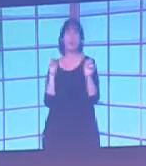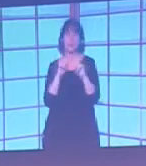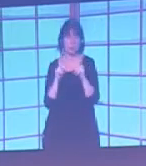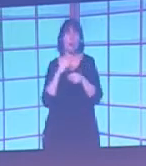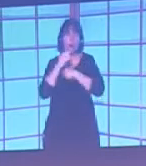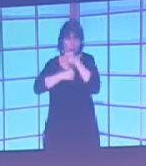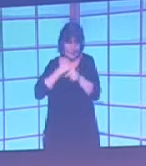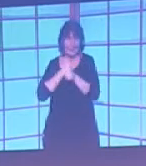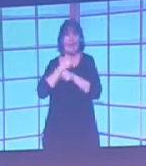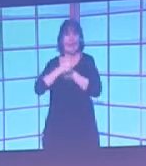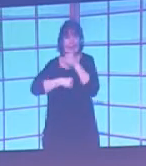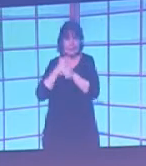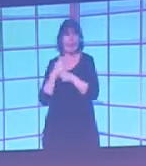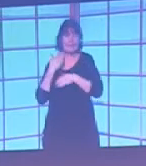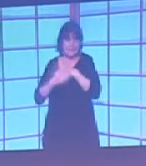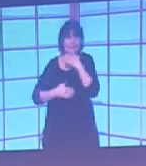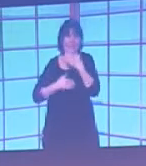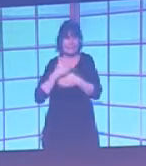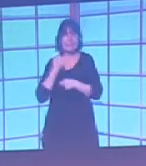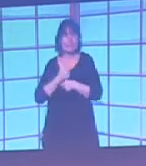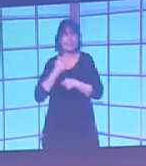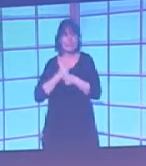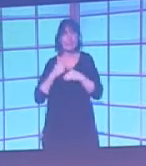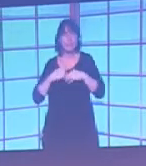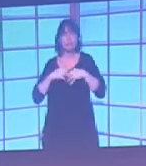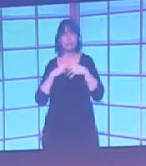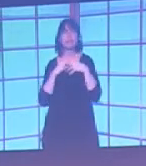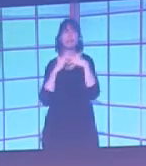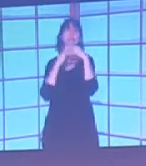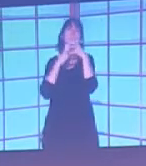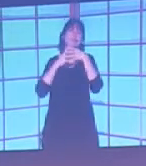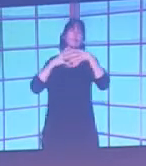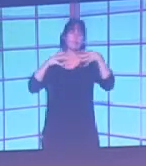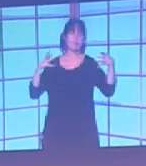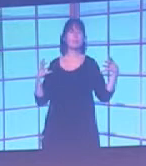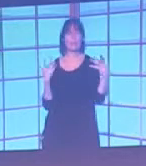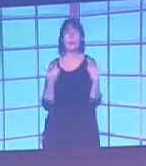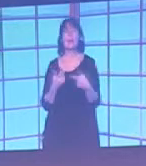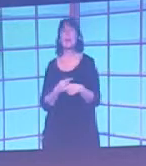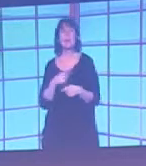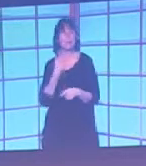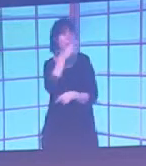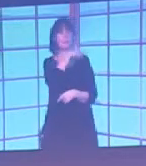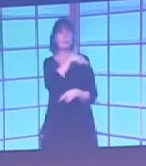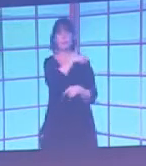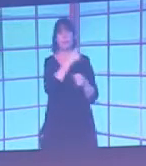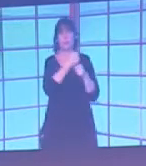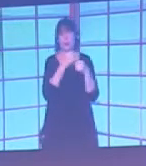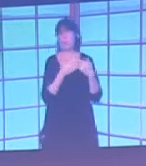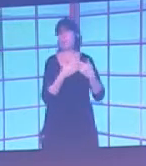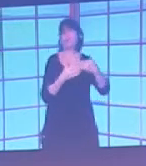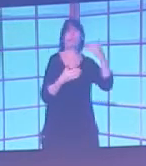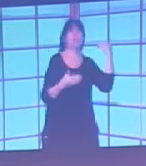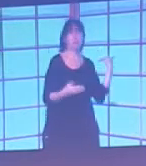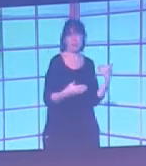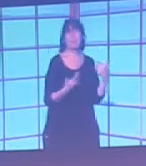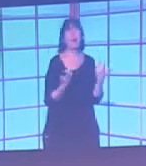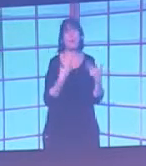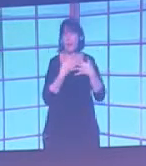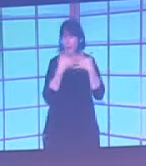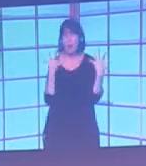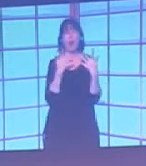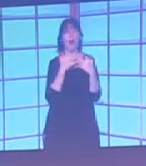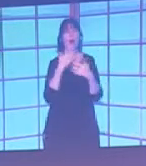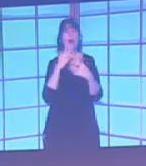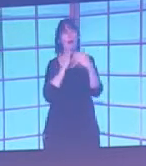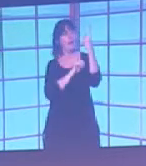And Joyce will know, because she's been working at Level Playing Field a lot longer than I have, but that's a lot of face-to-face conversations, a lot of